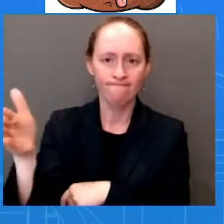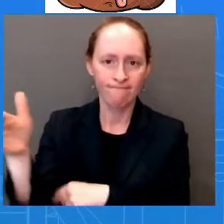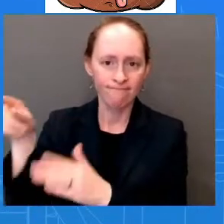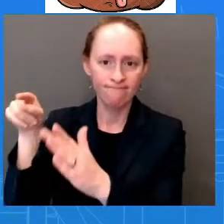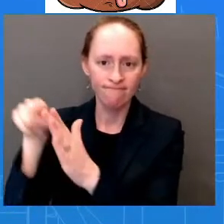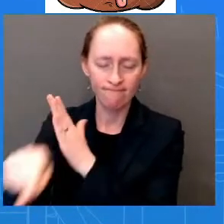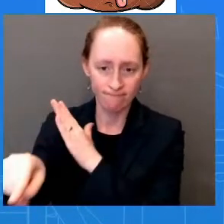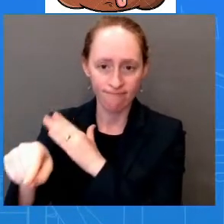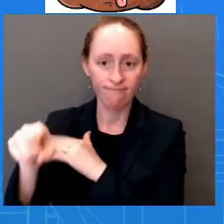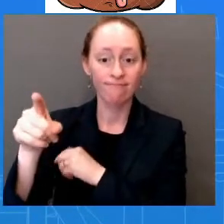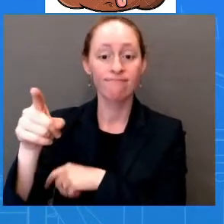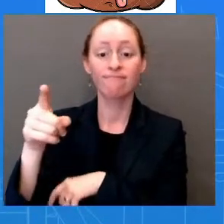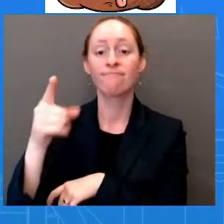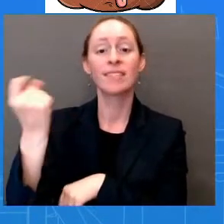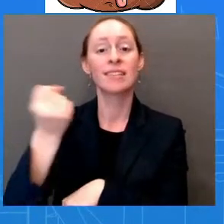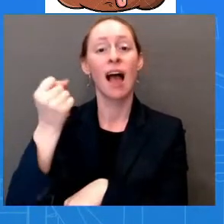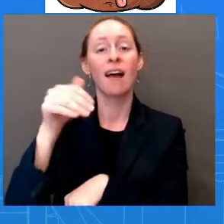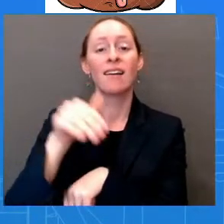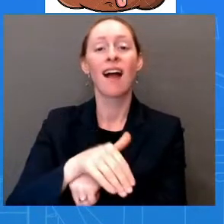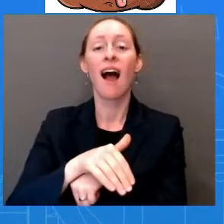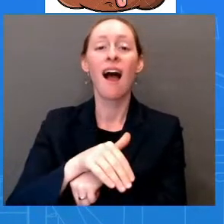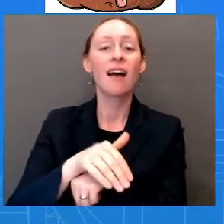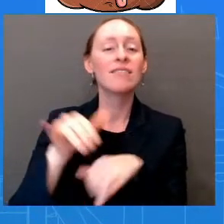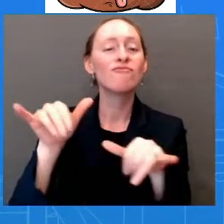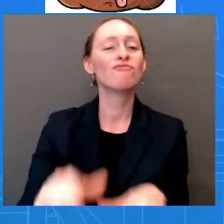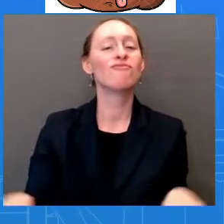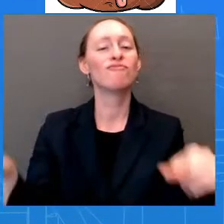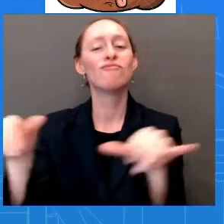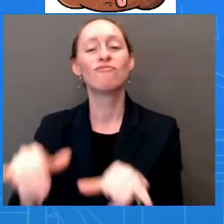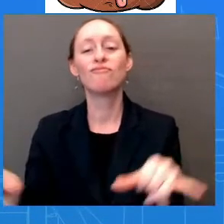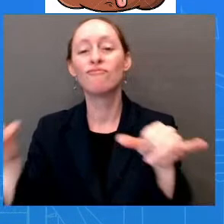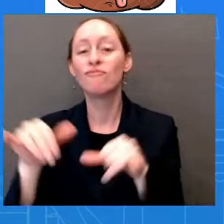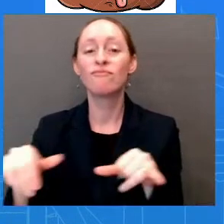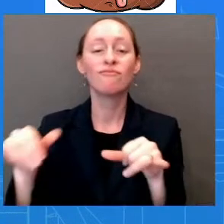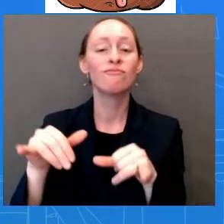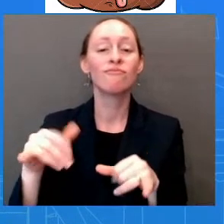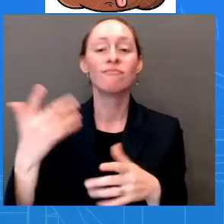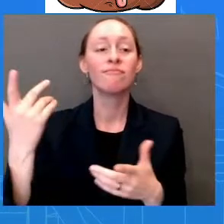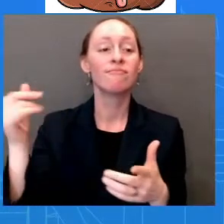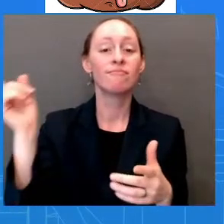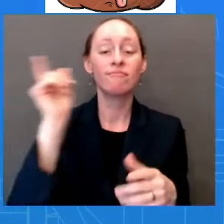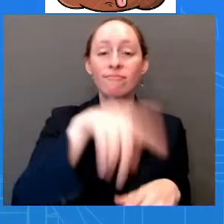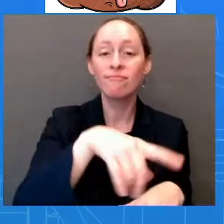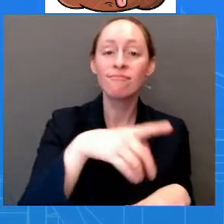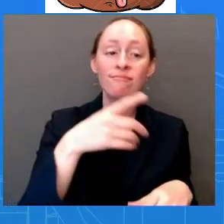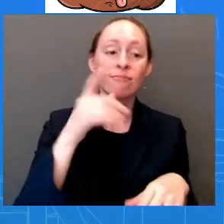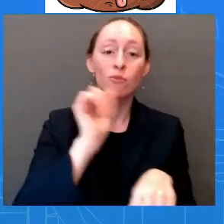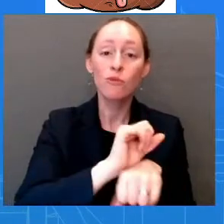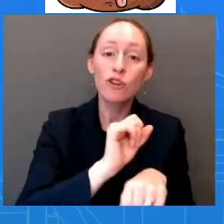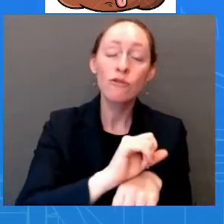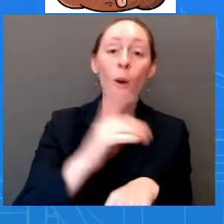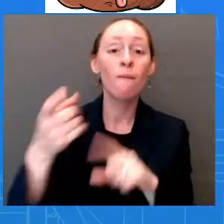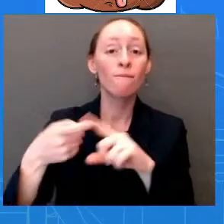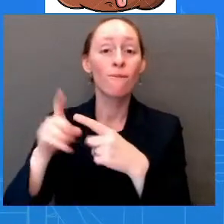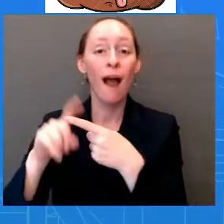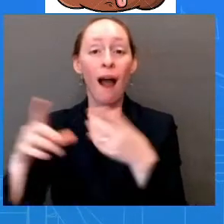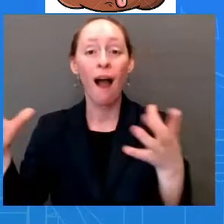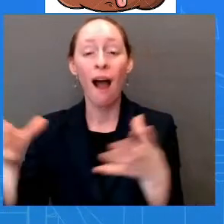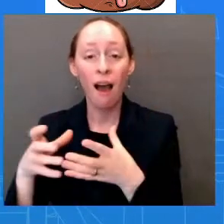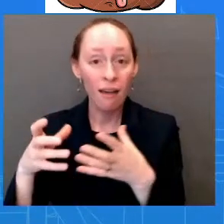to work, going out with friends and families, but lives were cut short by senseless and an act of